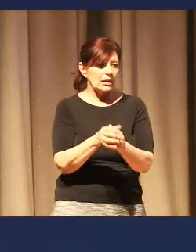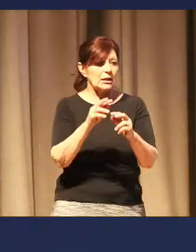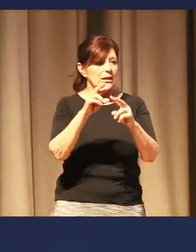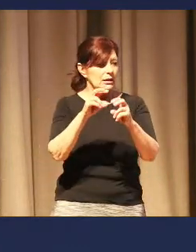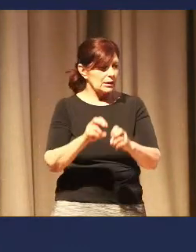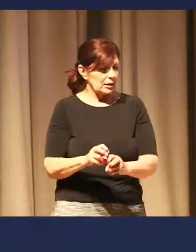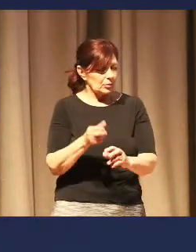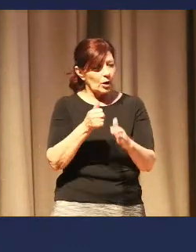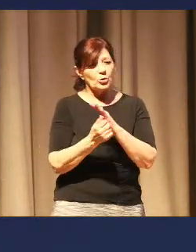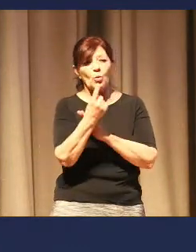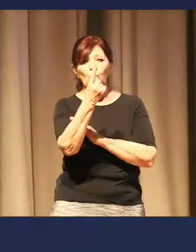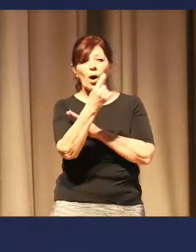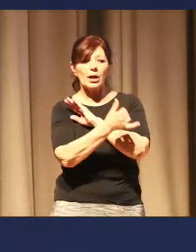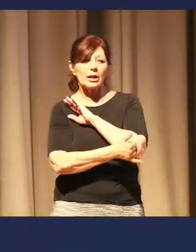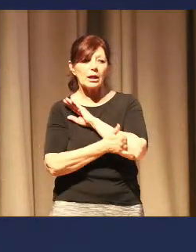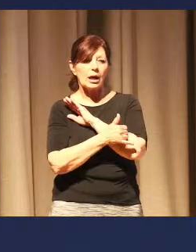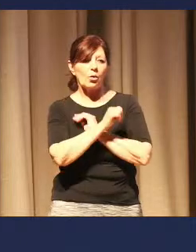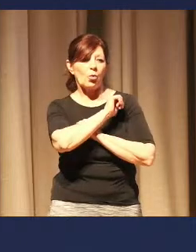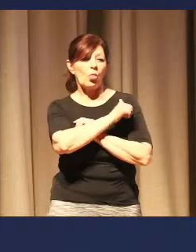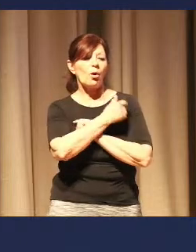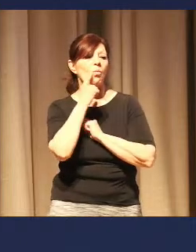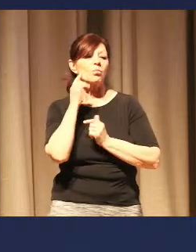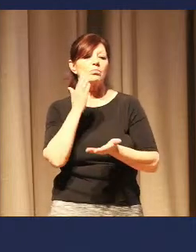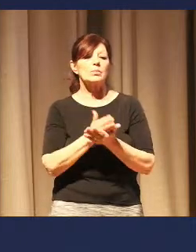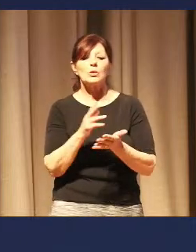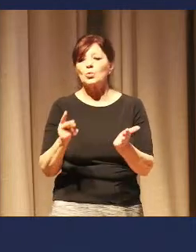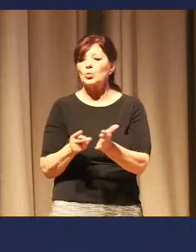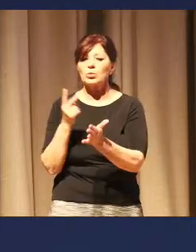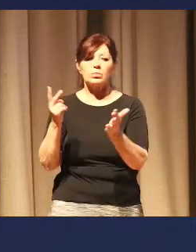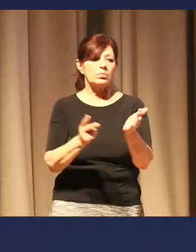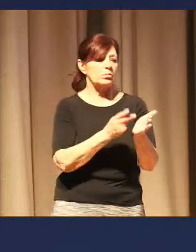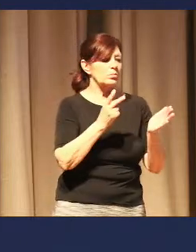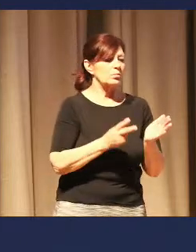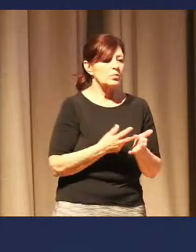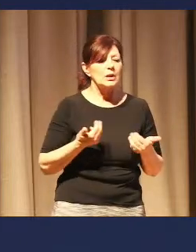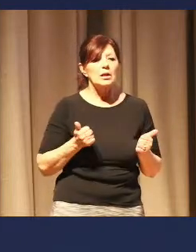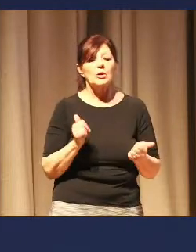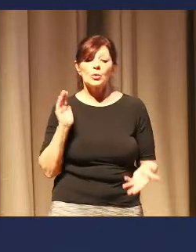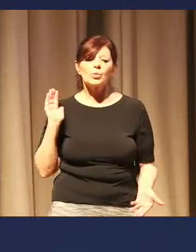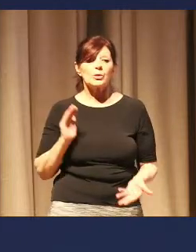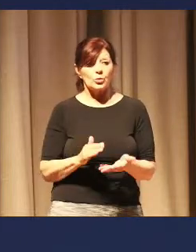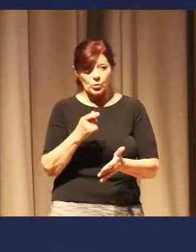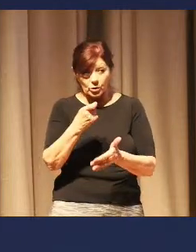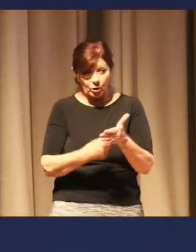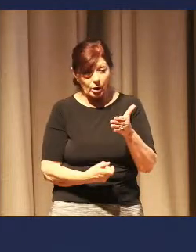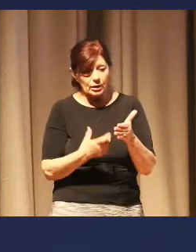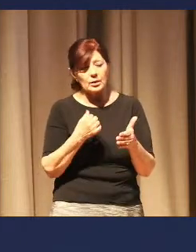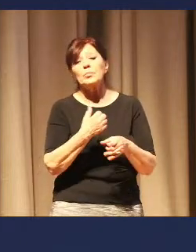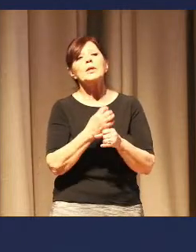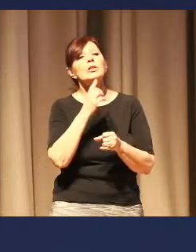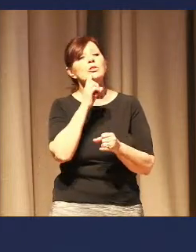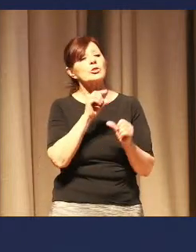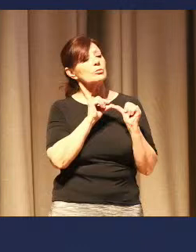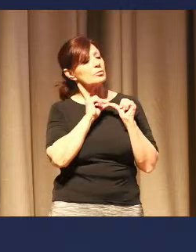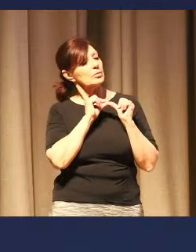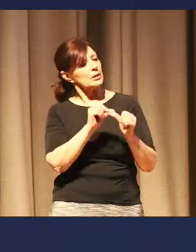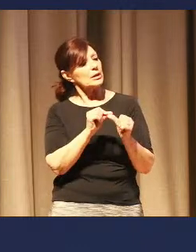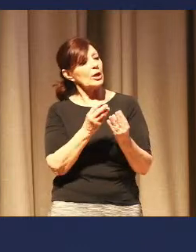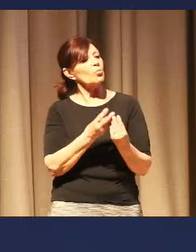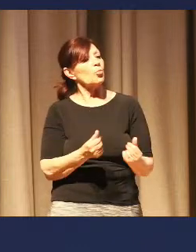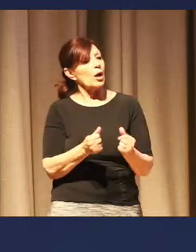functions under a single countywide authority will eliminate duplicative efforts, reduce administrative costs, and ensure consistency in